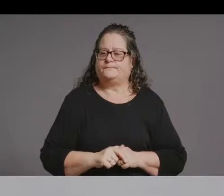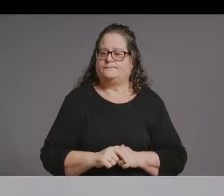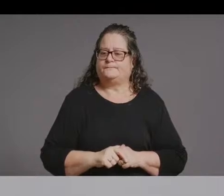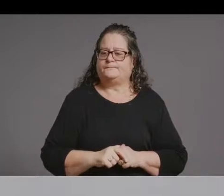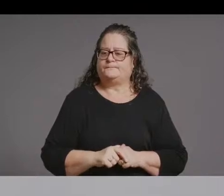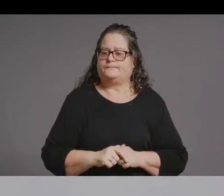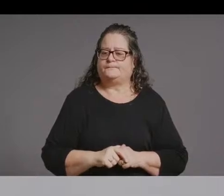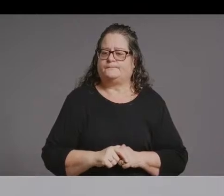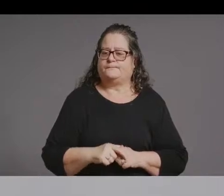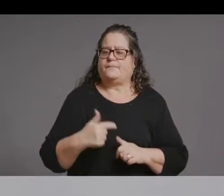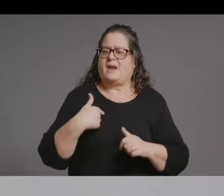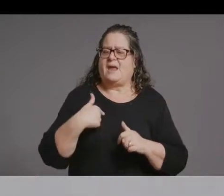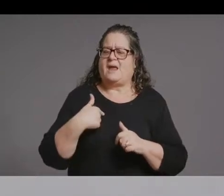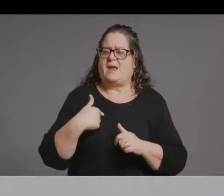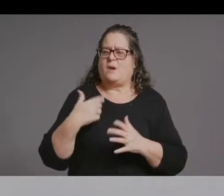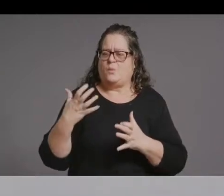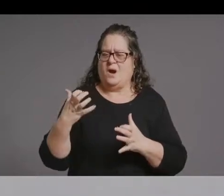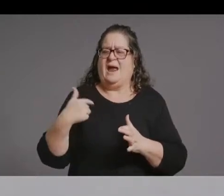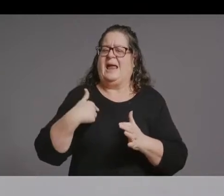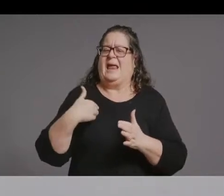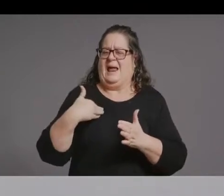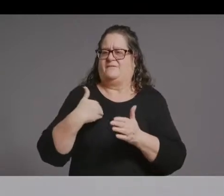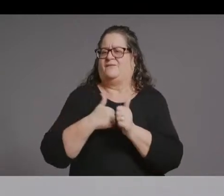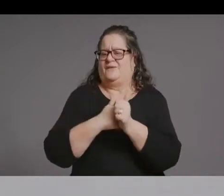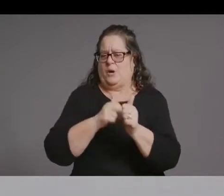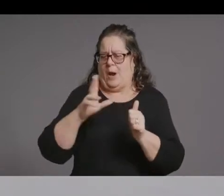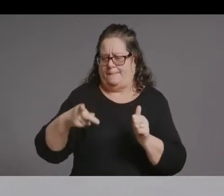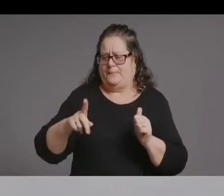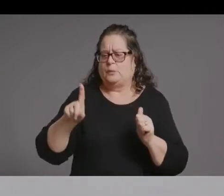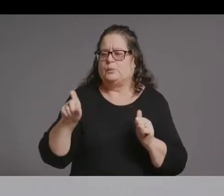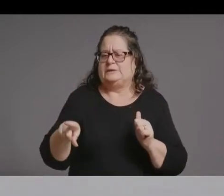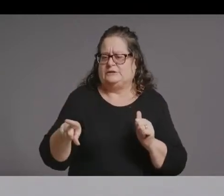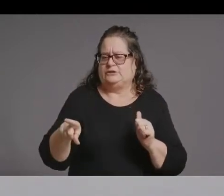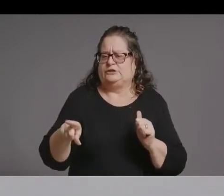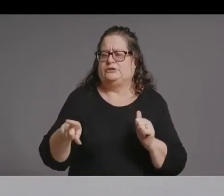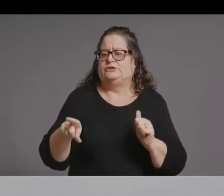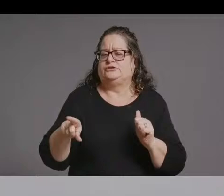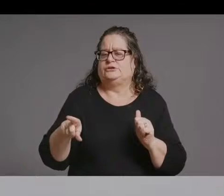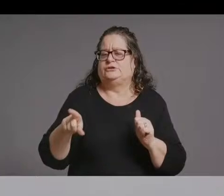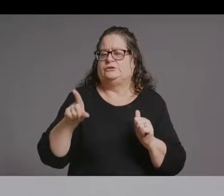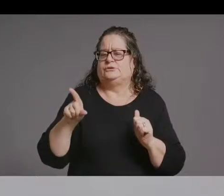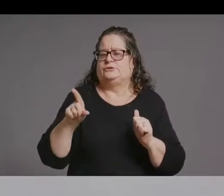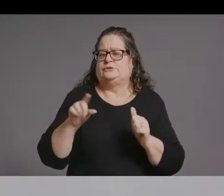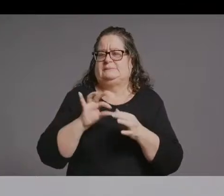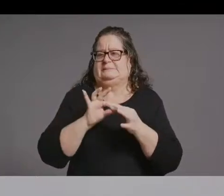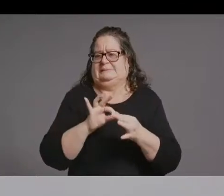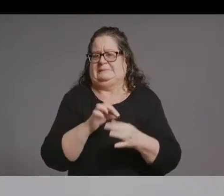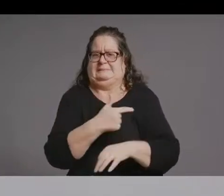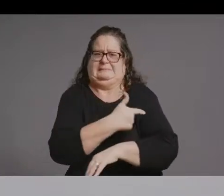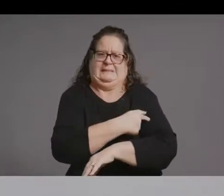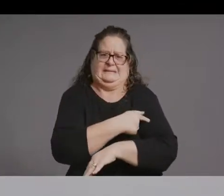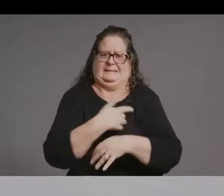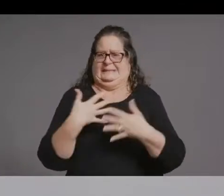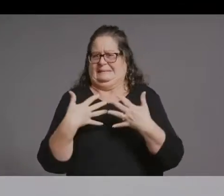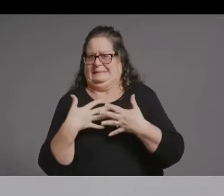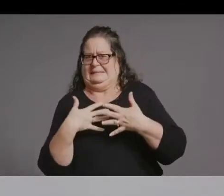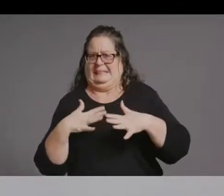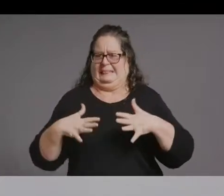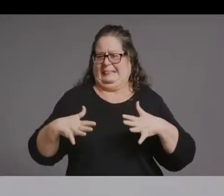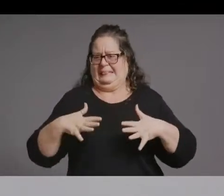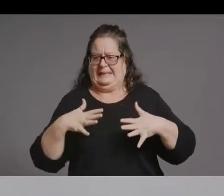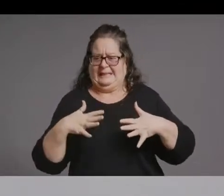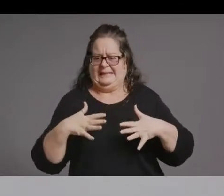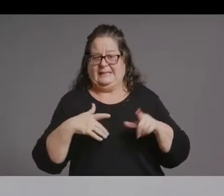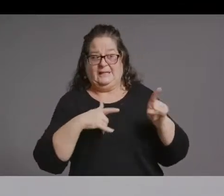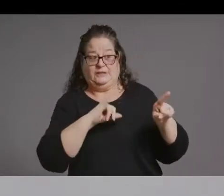said. So addressing vaccine hesitancy, how do you think the J&J big pause kind of affected